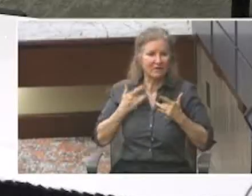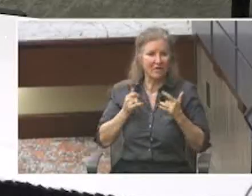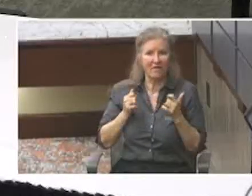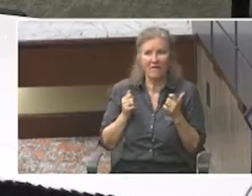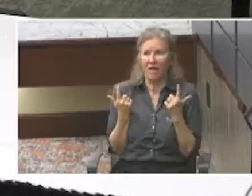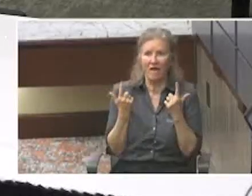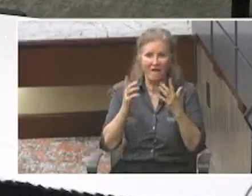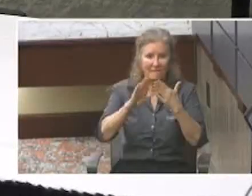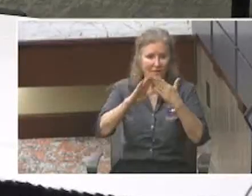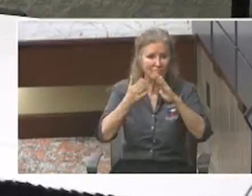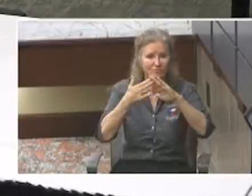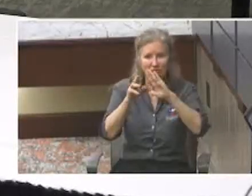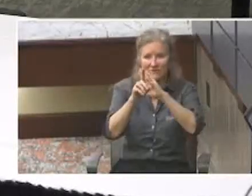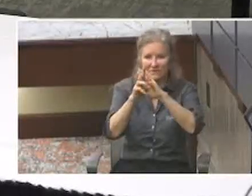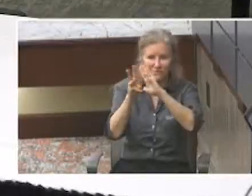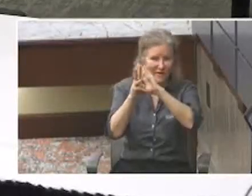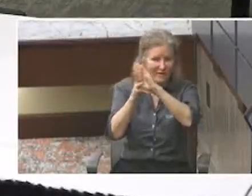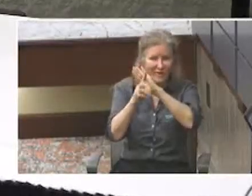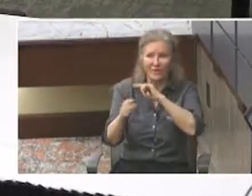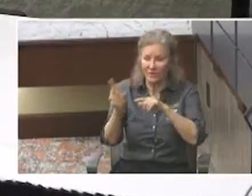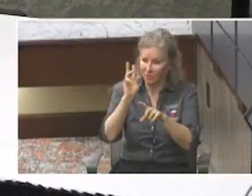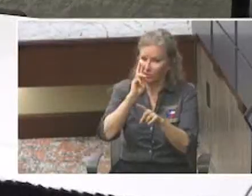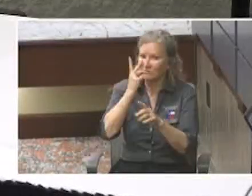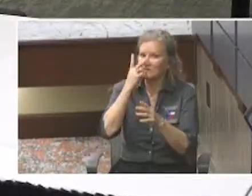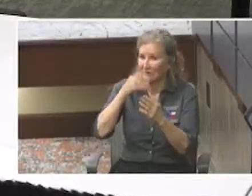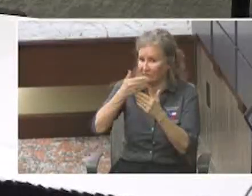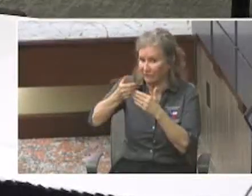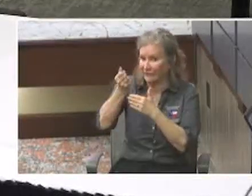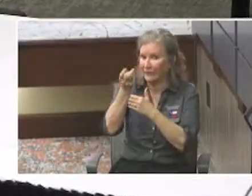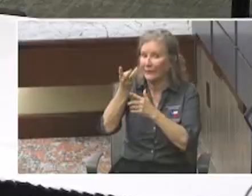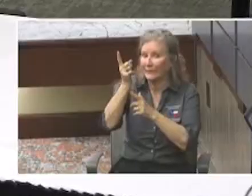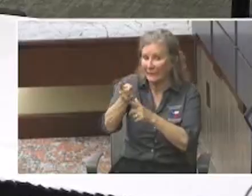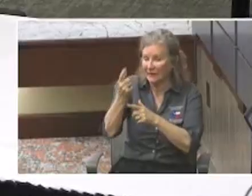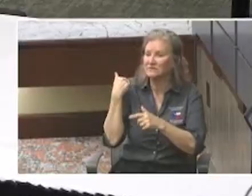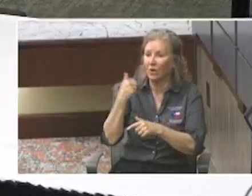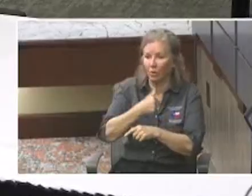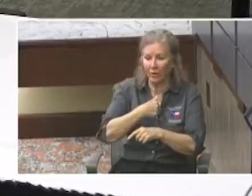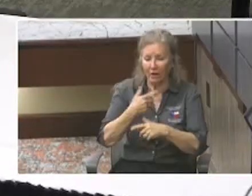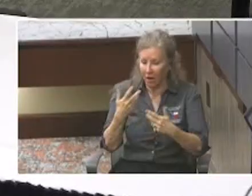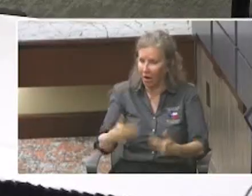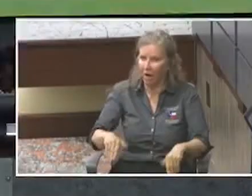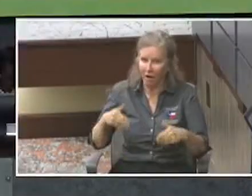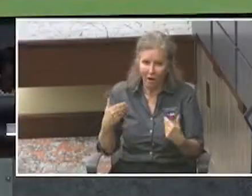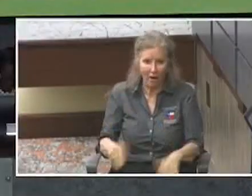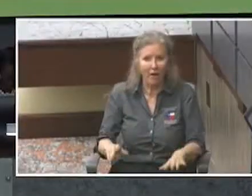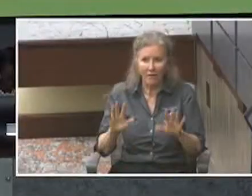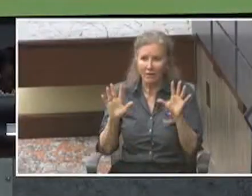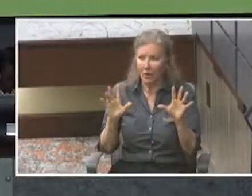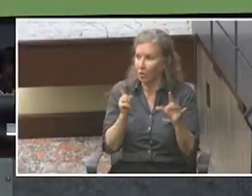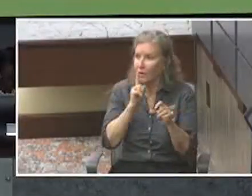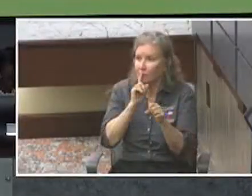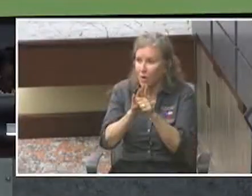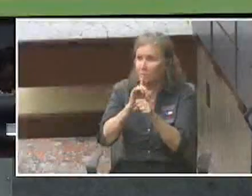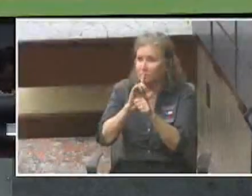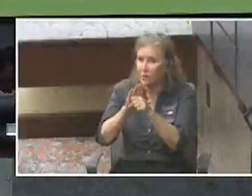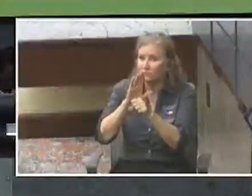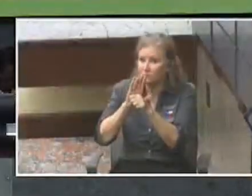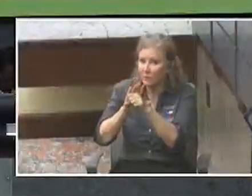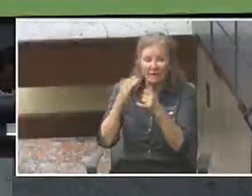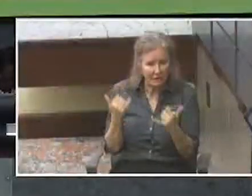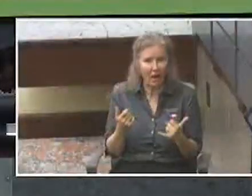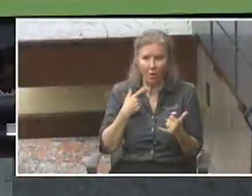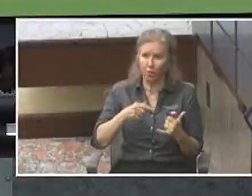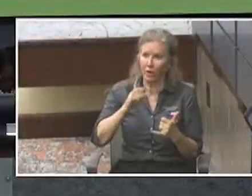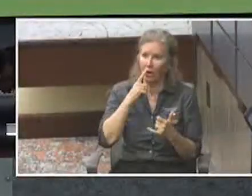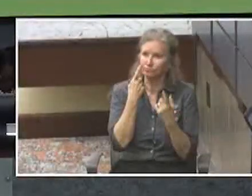alive community, and I think that you'll see in a few minutes we're making good on our promises that we've made to the city as part of this